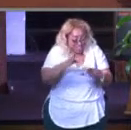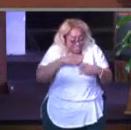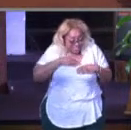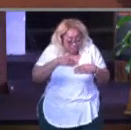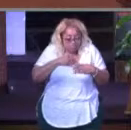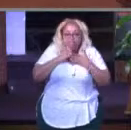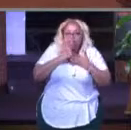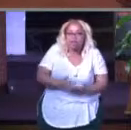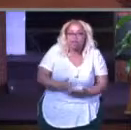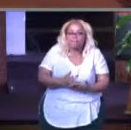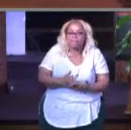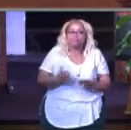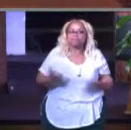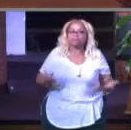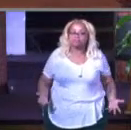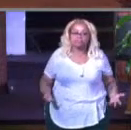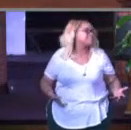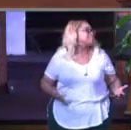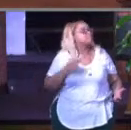Accept the help.